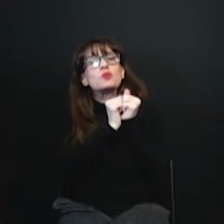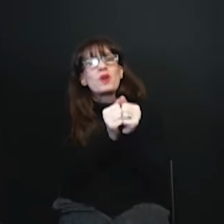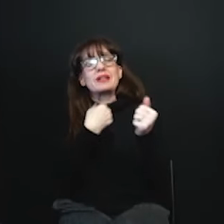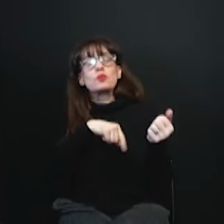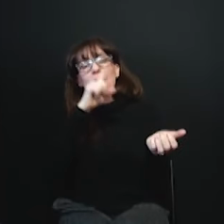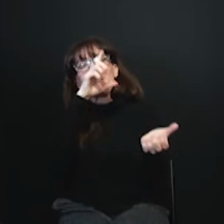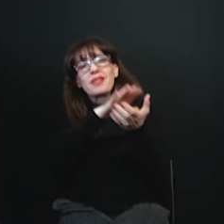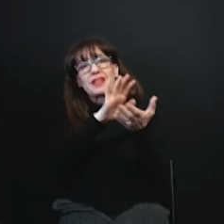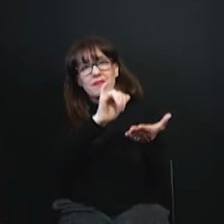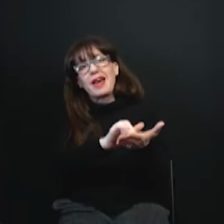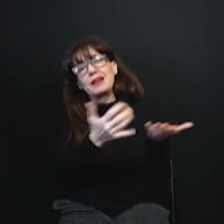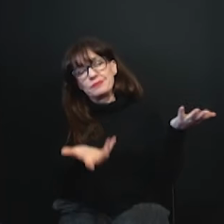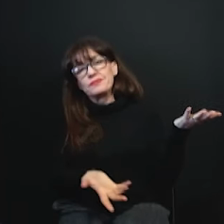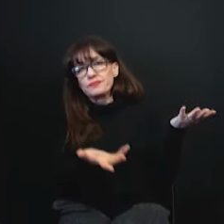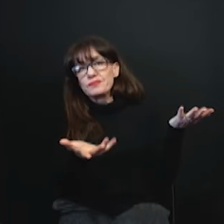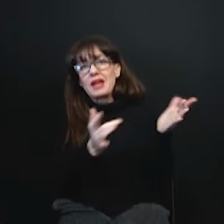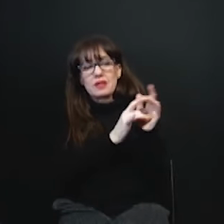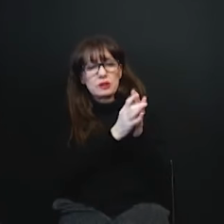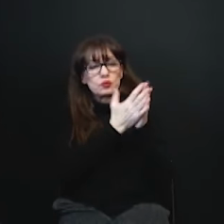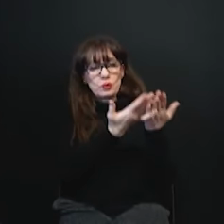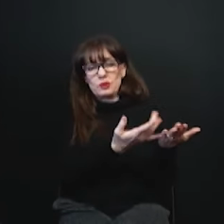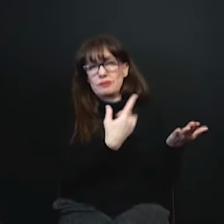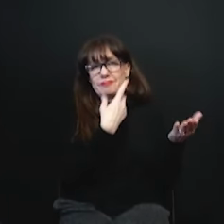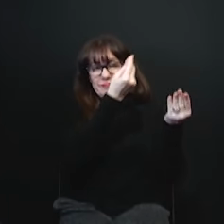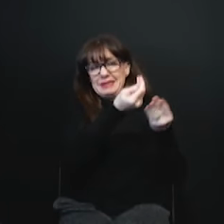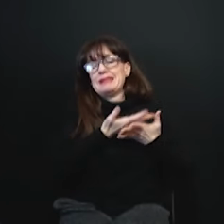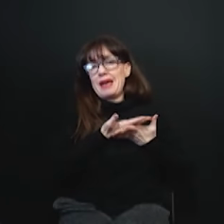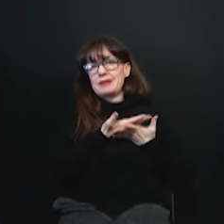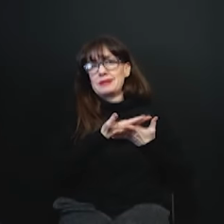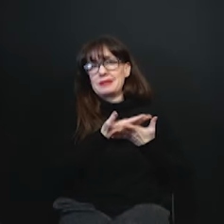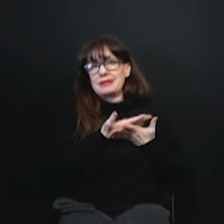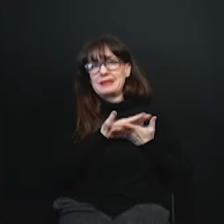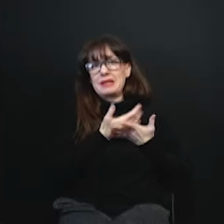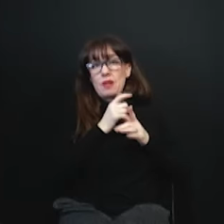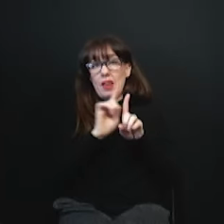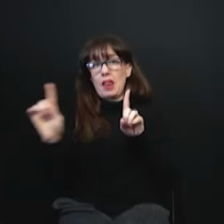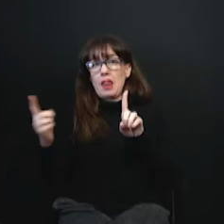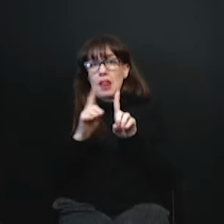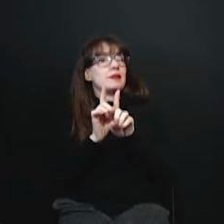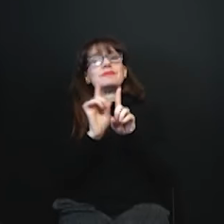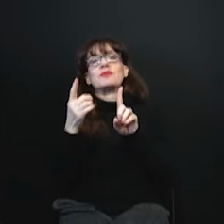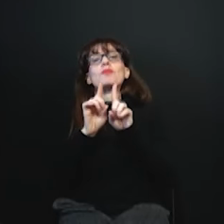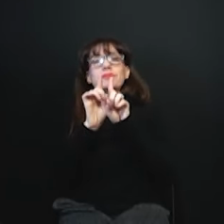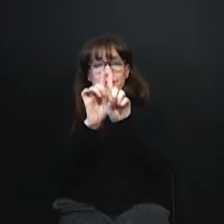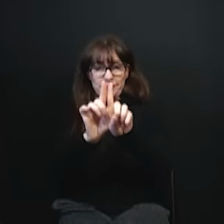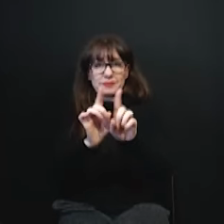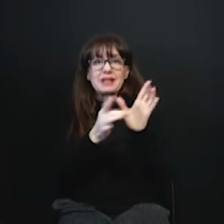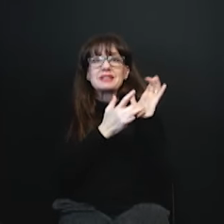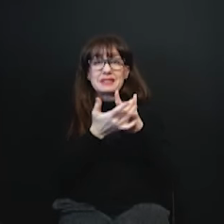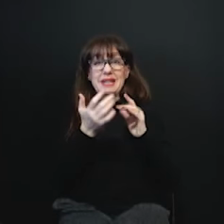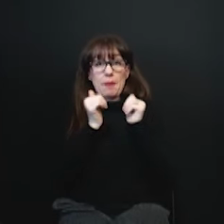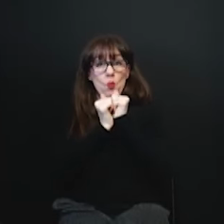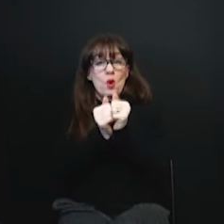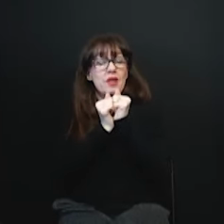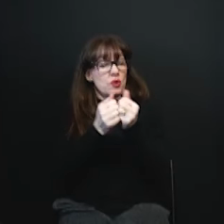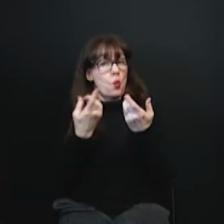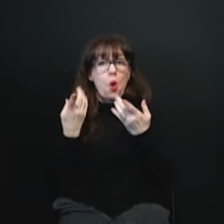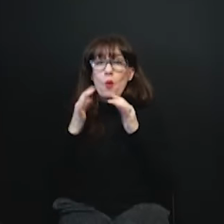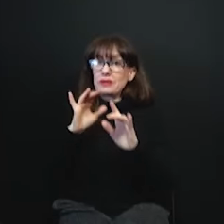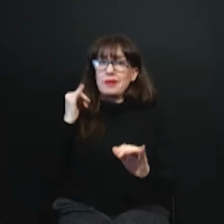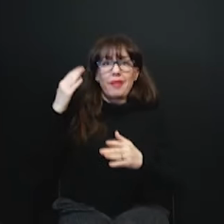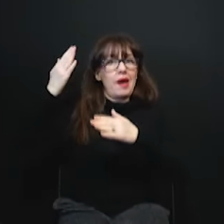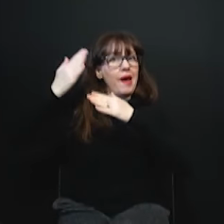that. As the scriptures say, he will never leave us, never forsake us. Jesus said, I'm with you always to the end of the